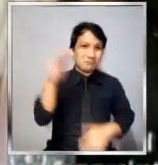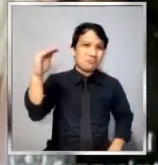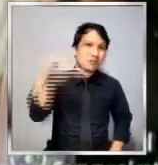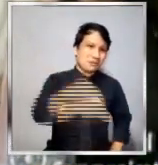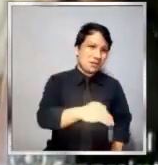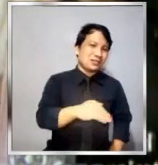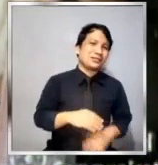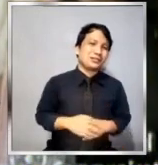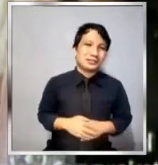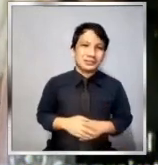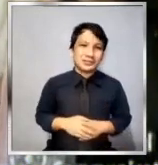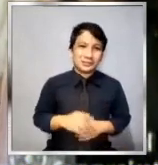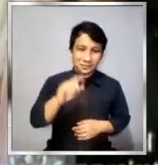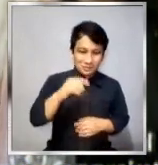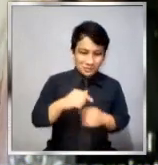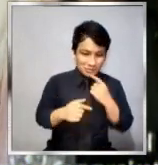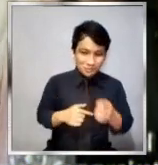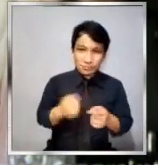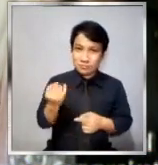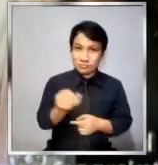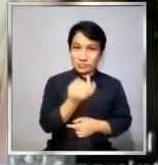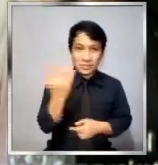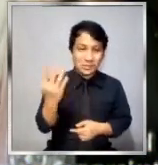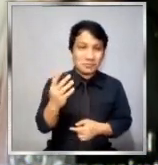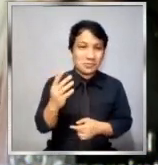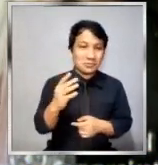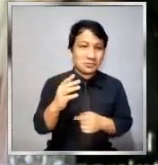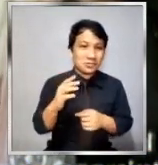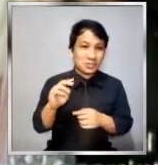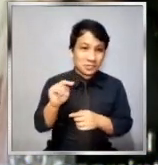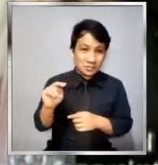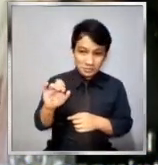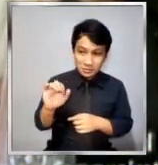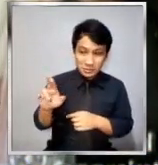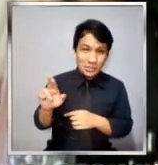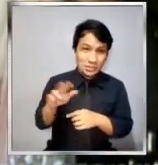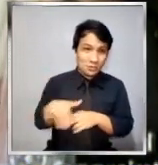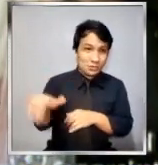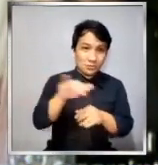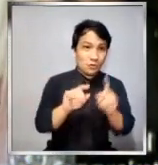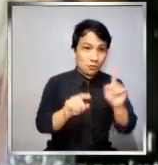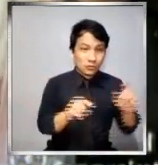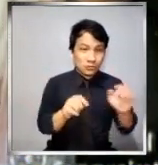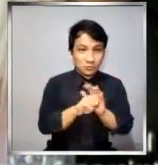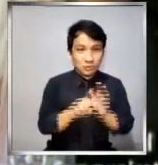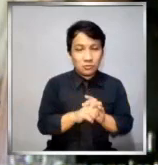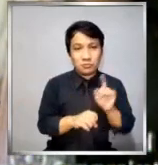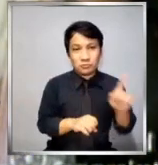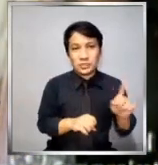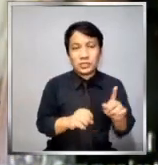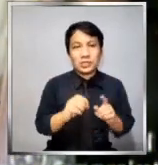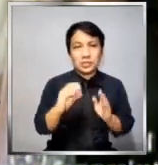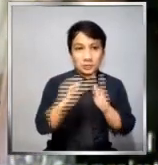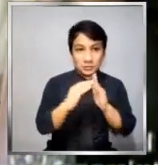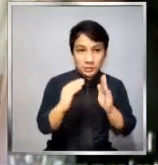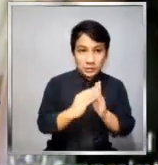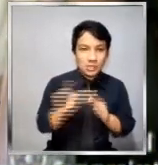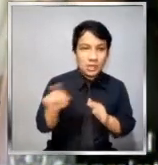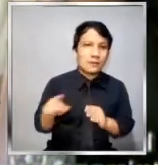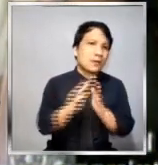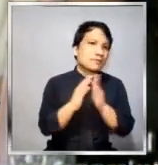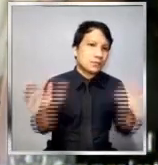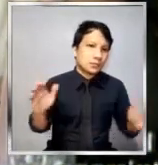cities and municipalities, well, just one municipality for NCR, malaki ho ang binaba. Yan o,